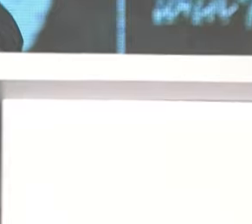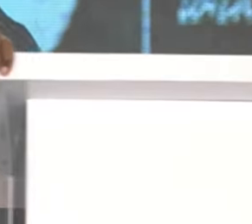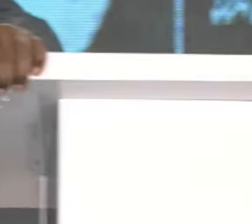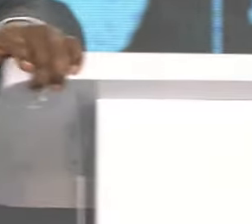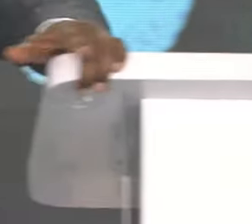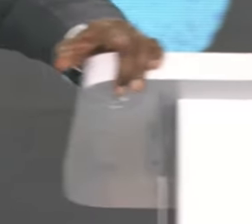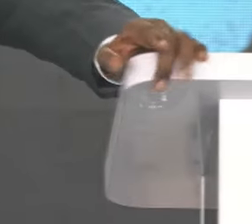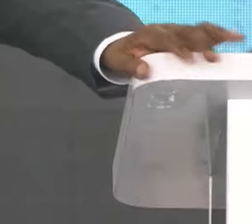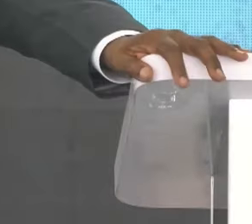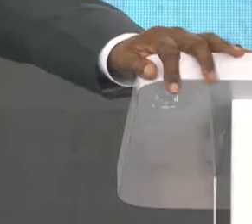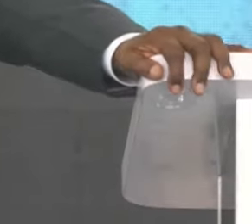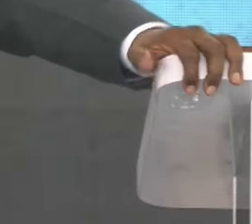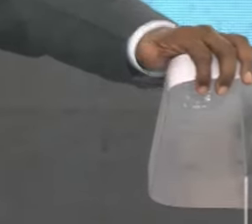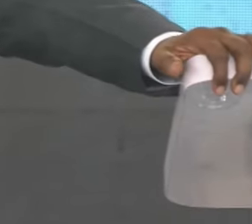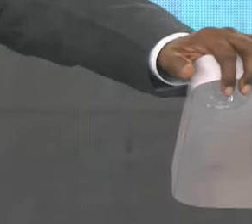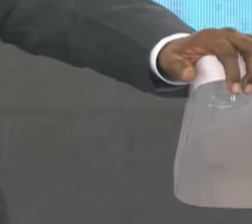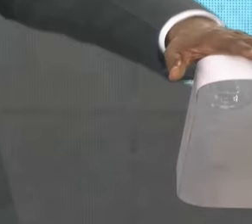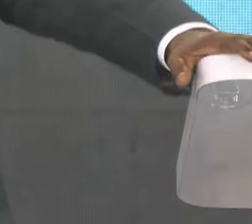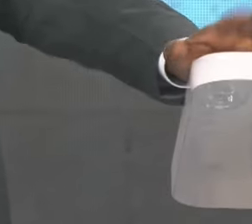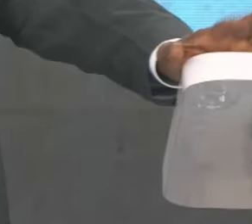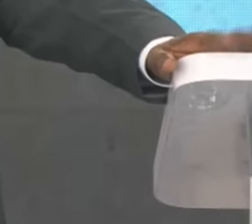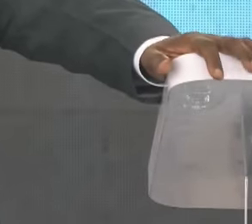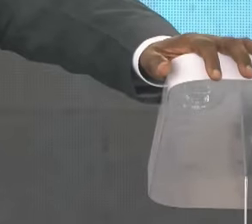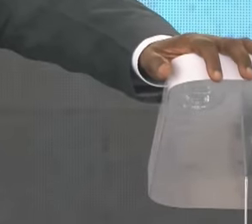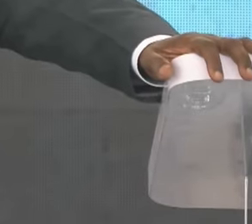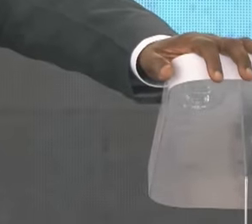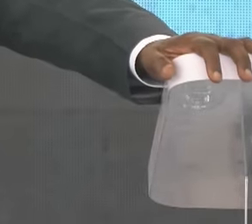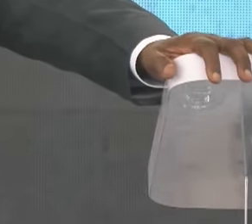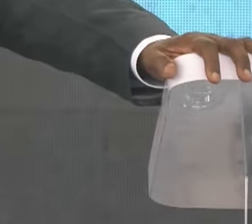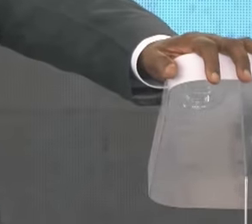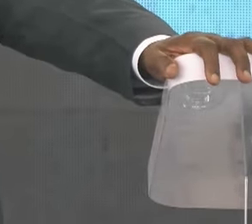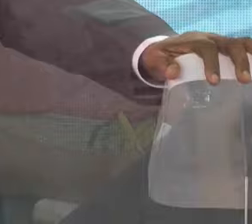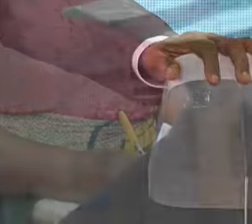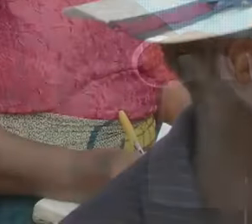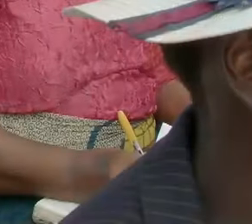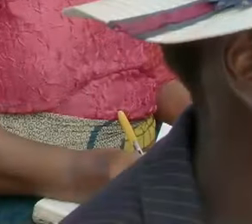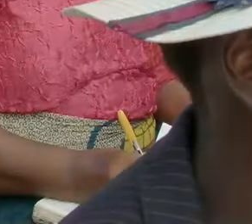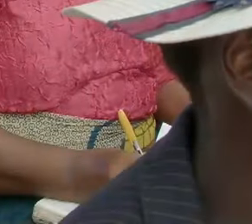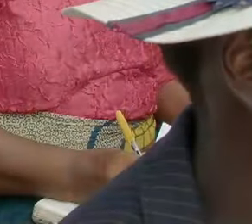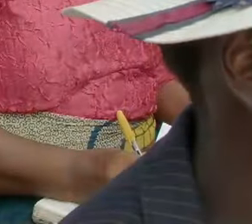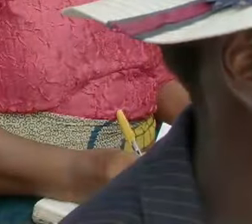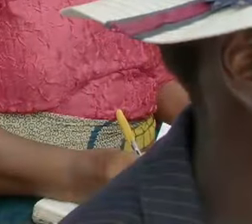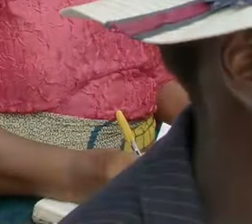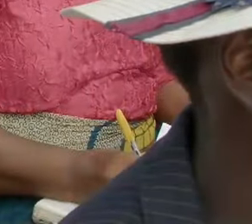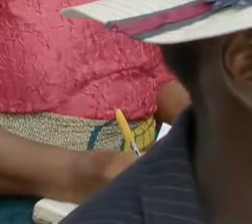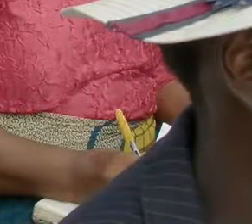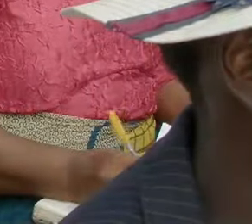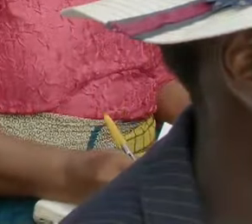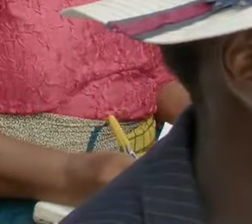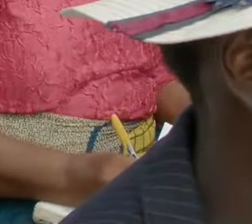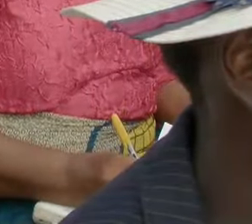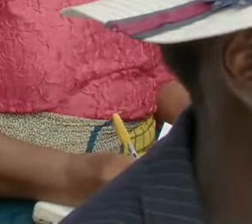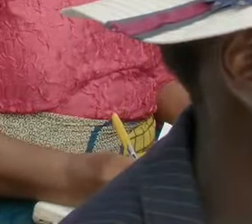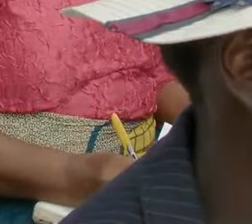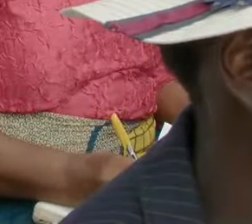Always, whenever discouragement came up, whenever the wind was not blowing cool breeze unto